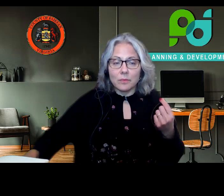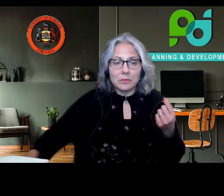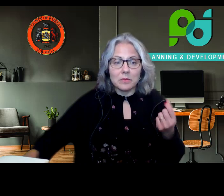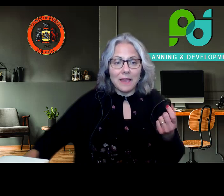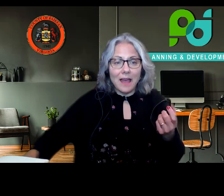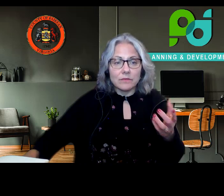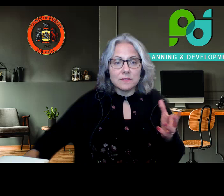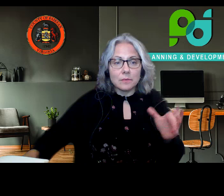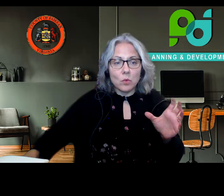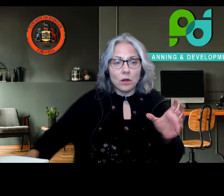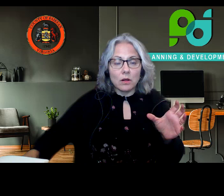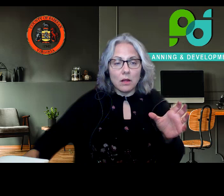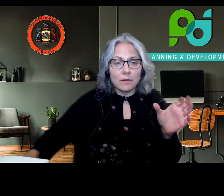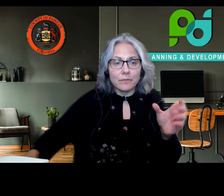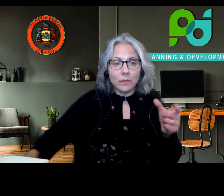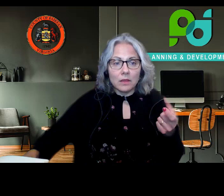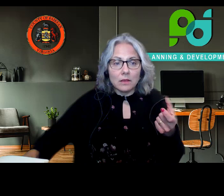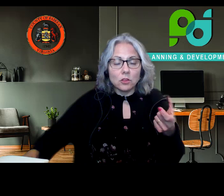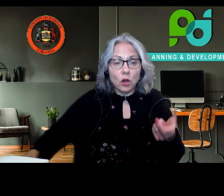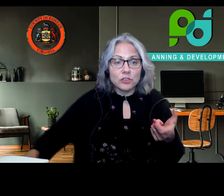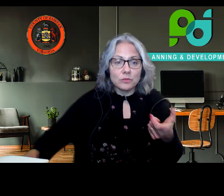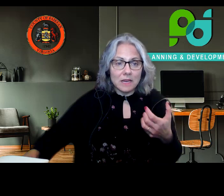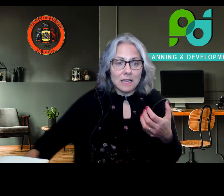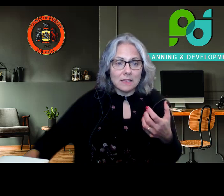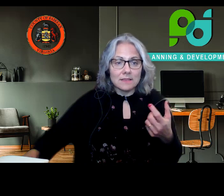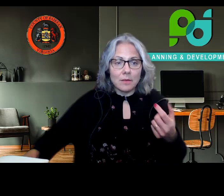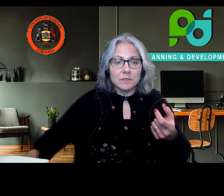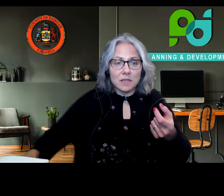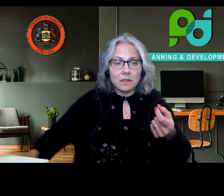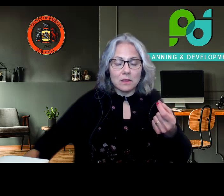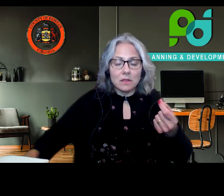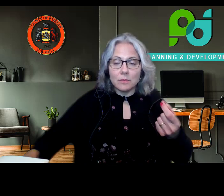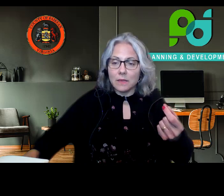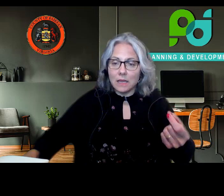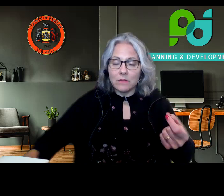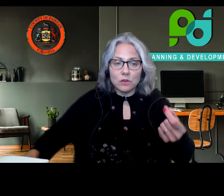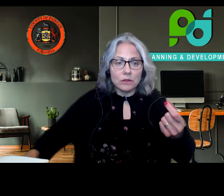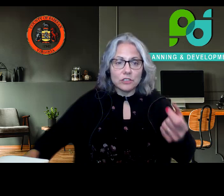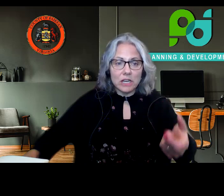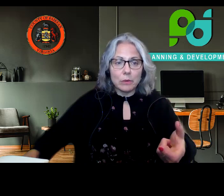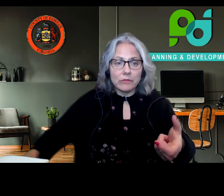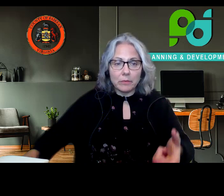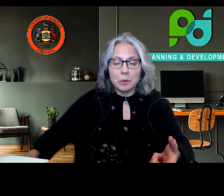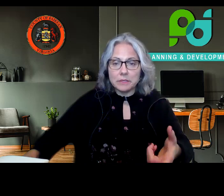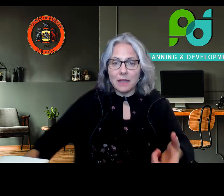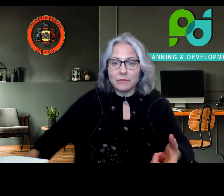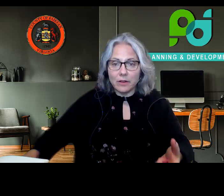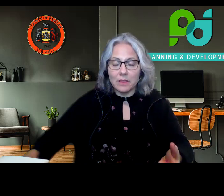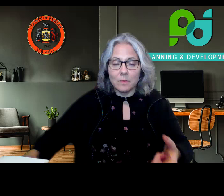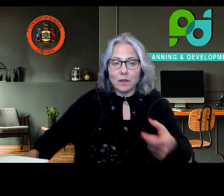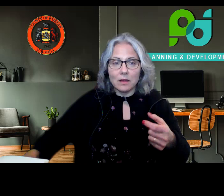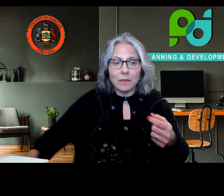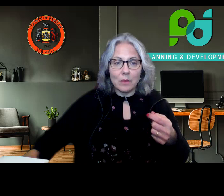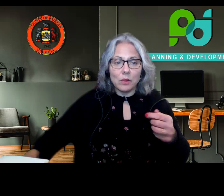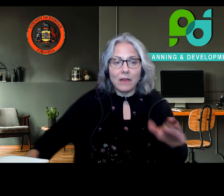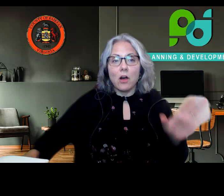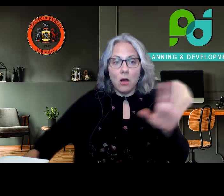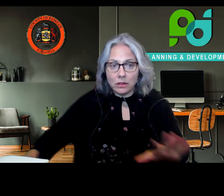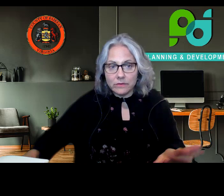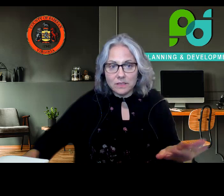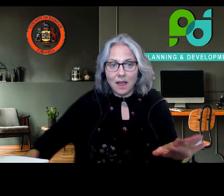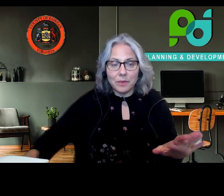going to probably have some more larger meetings come in the beginning of the new year, January, February timeframe, that